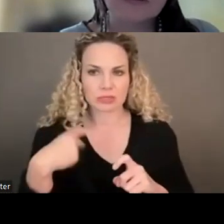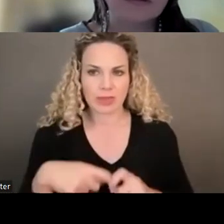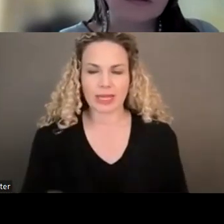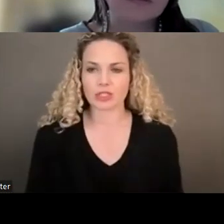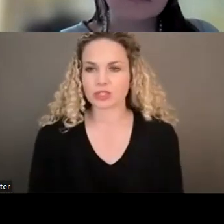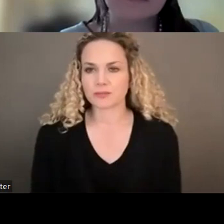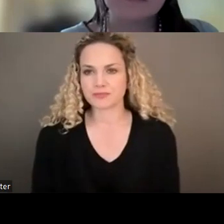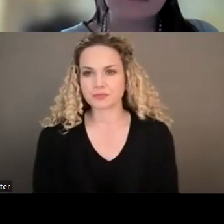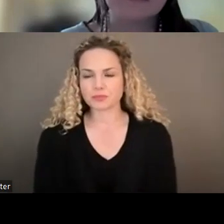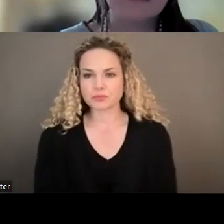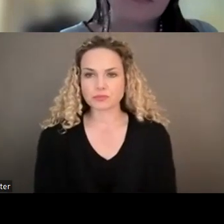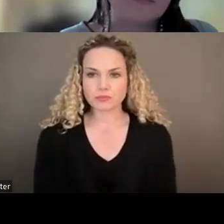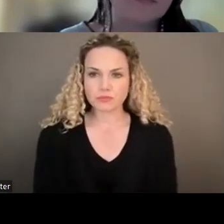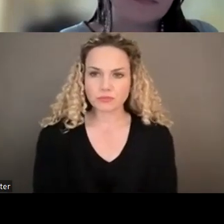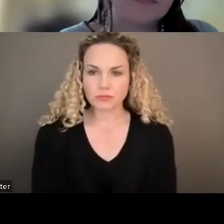la dirección.